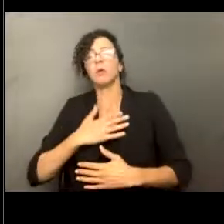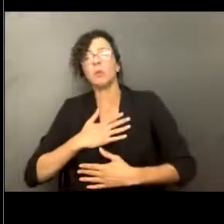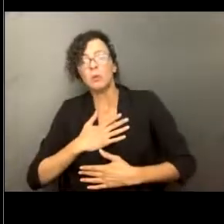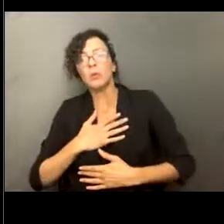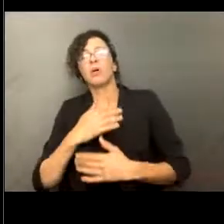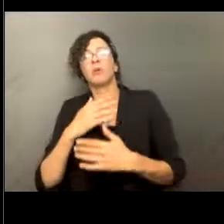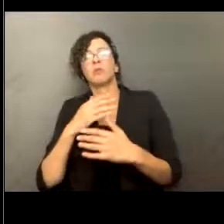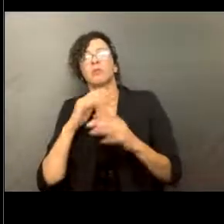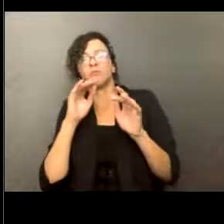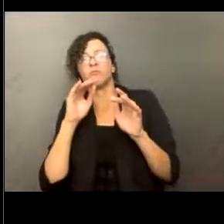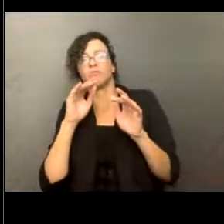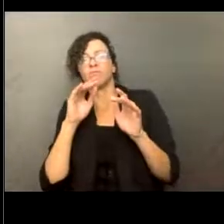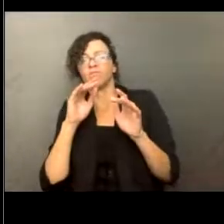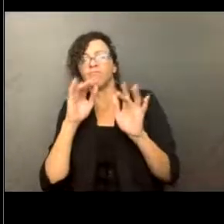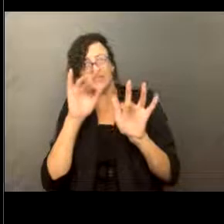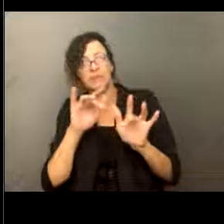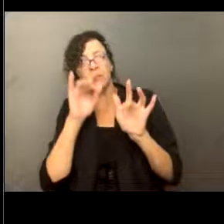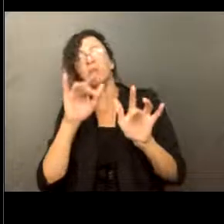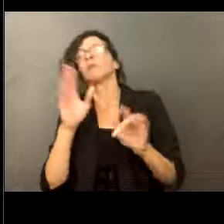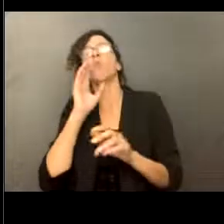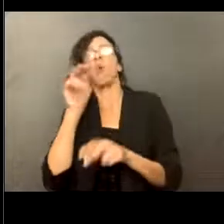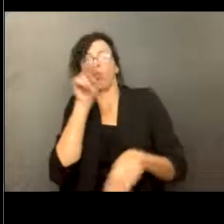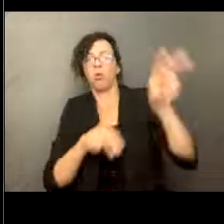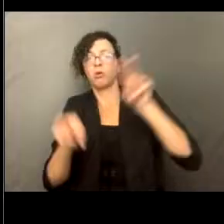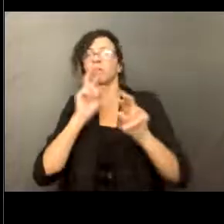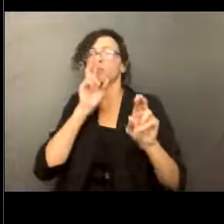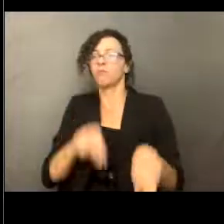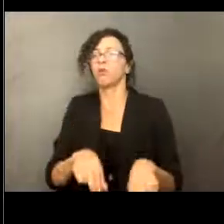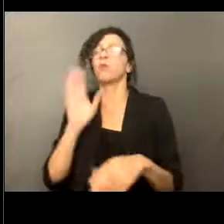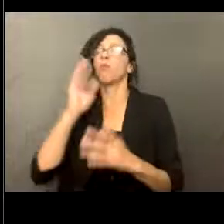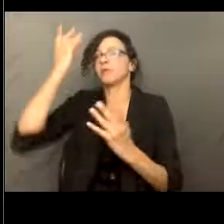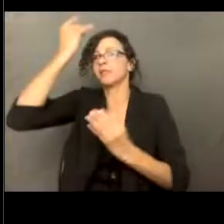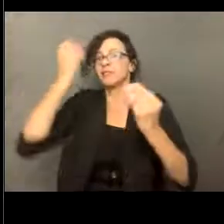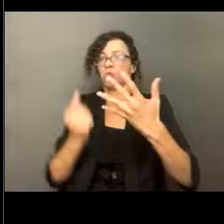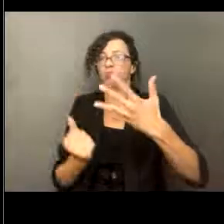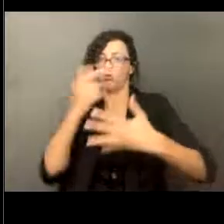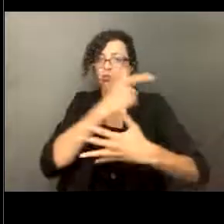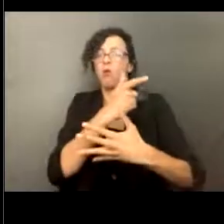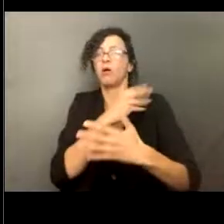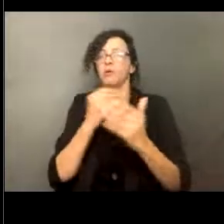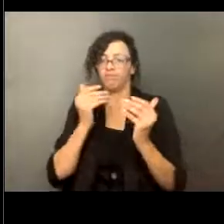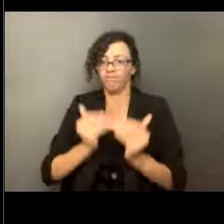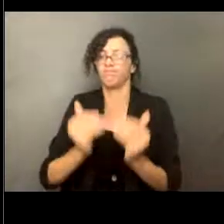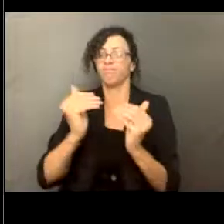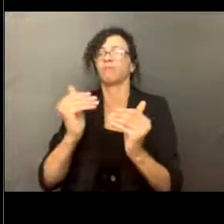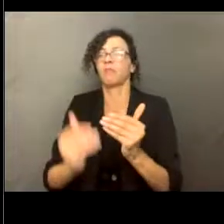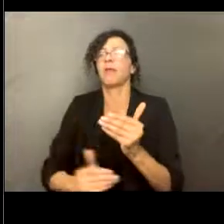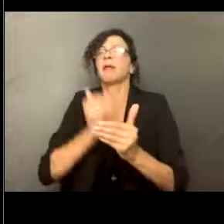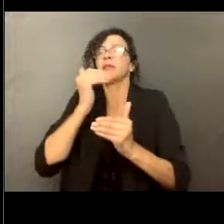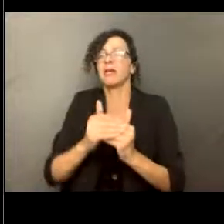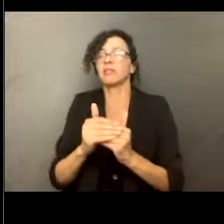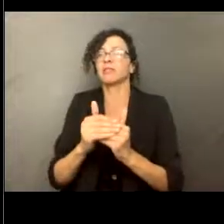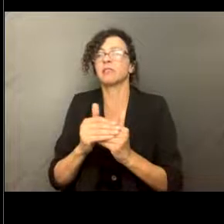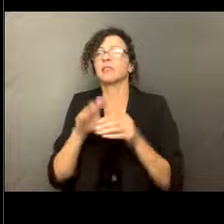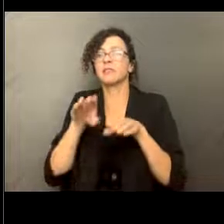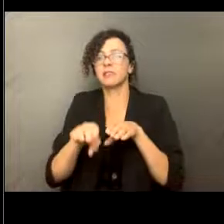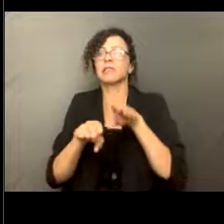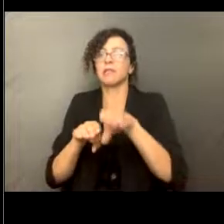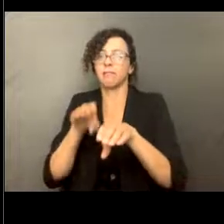all 3 agencies are going to take into consideration and move towards next steps. Our final report will be out in